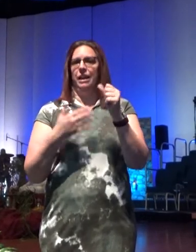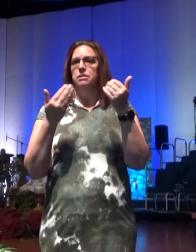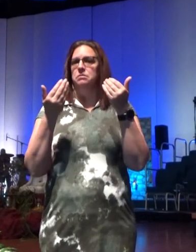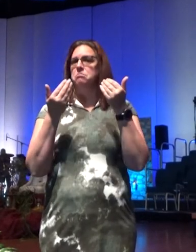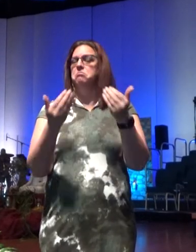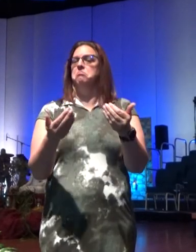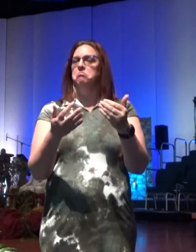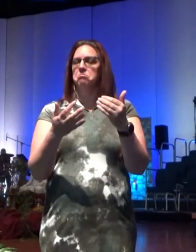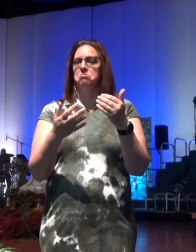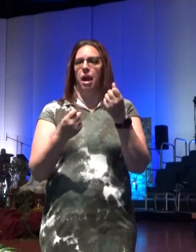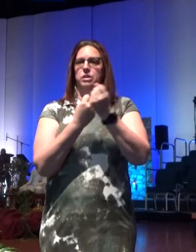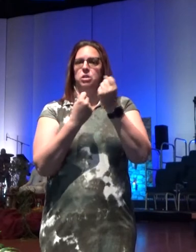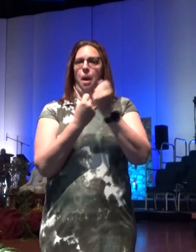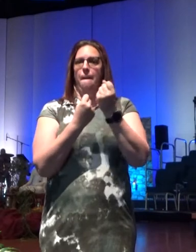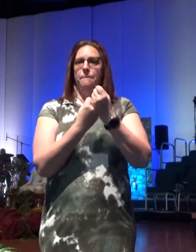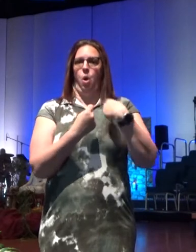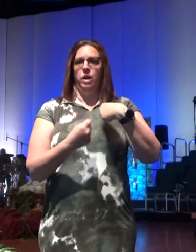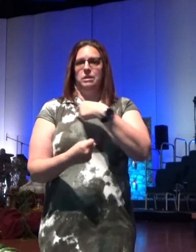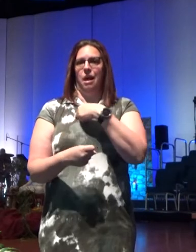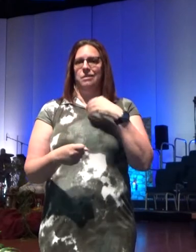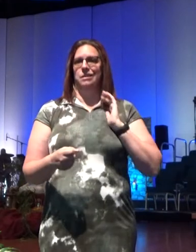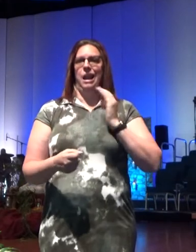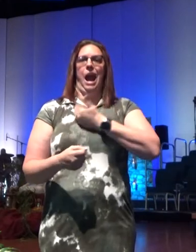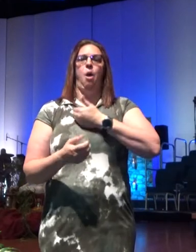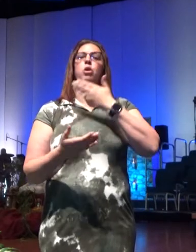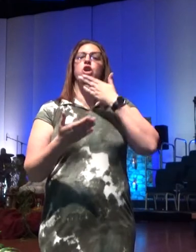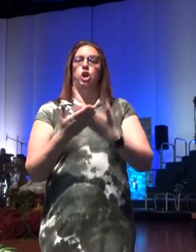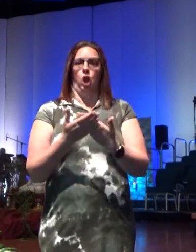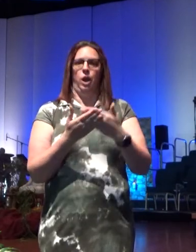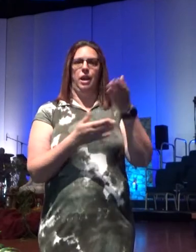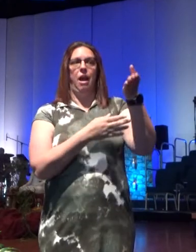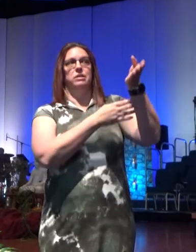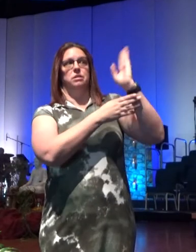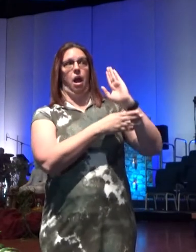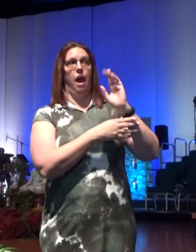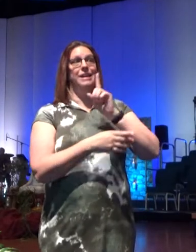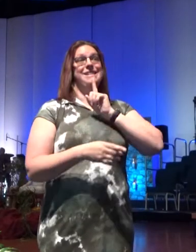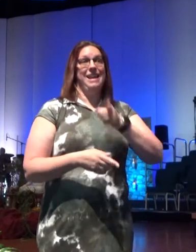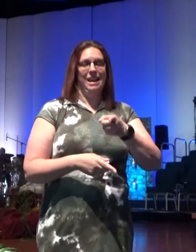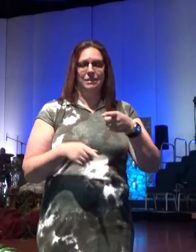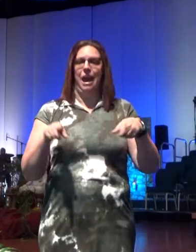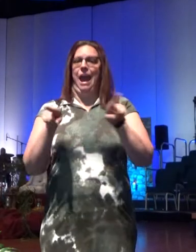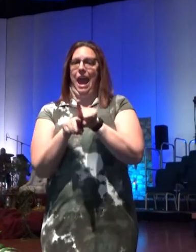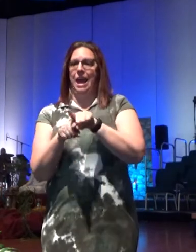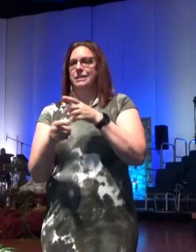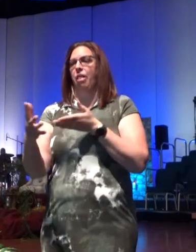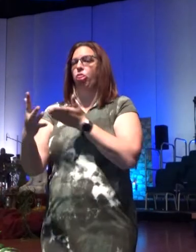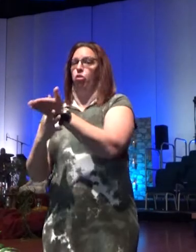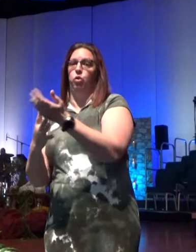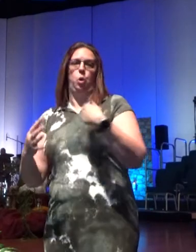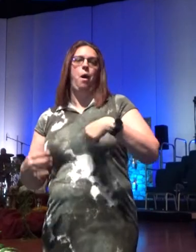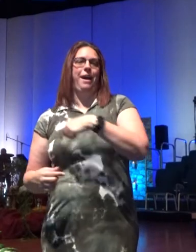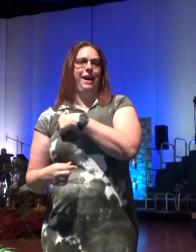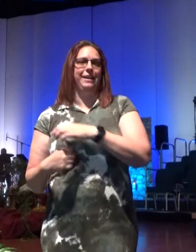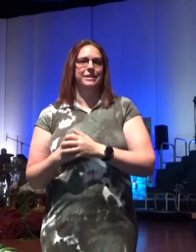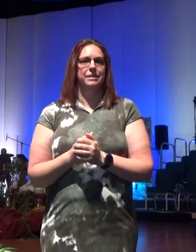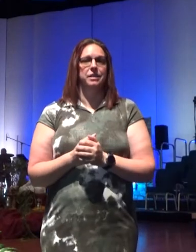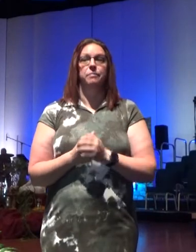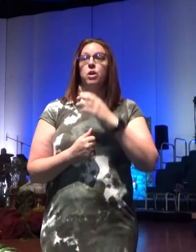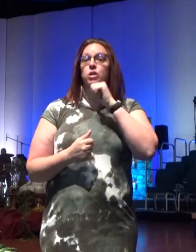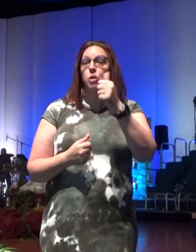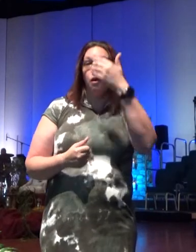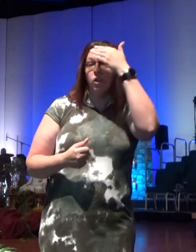us to step into the good that God is as and through us." So don't forget this Friday night, big night here at the